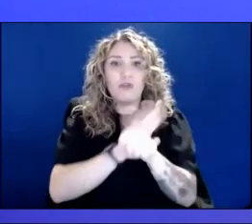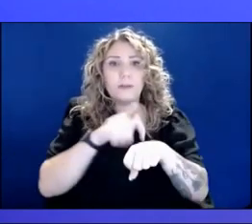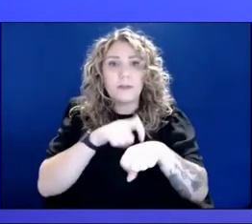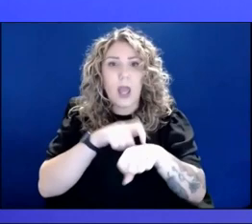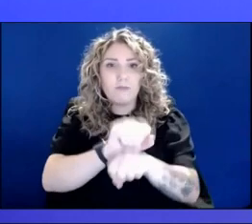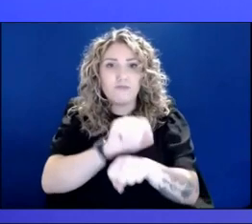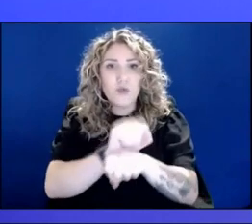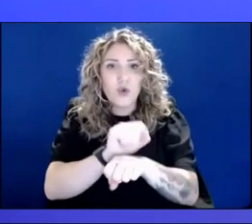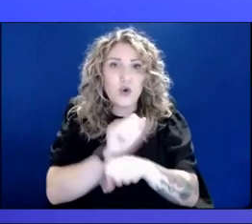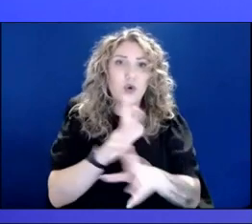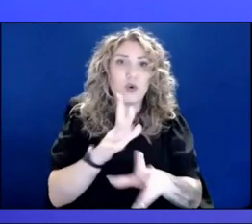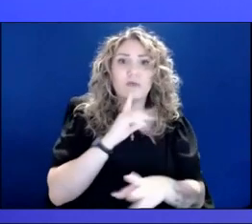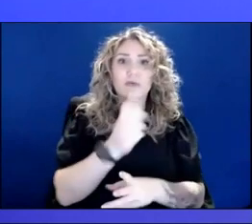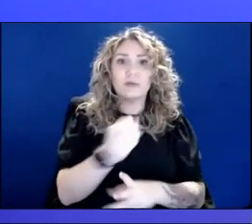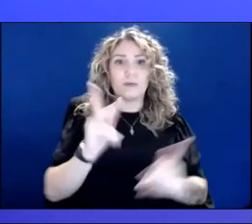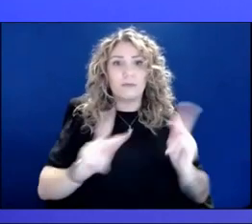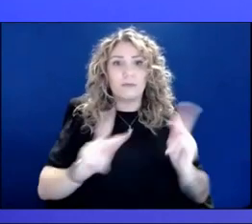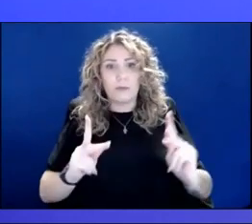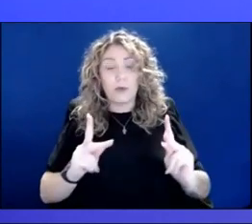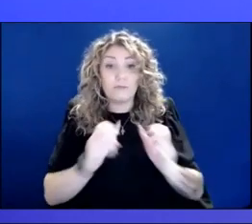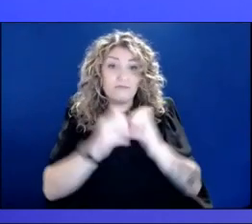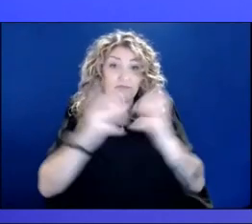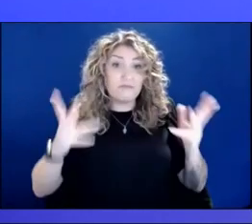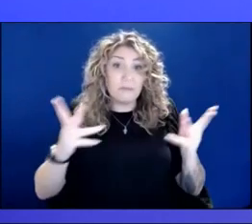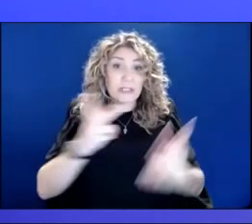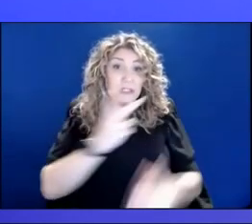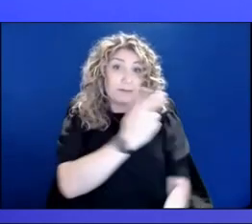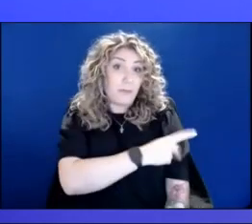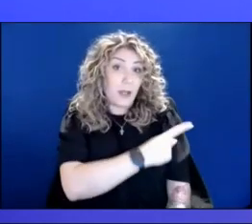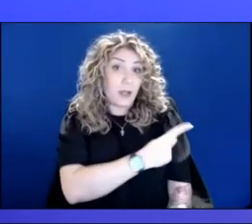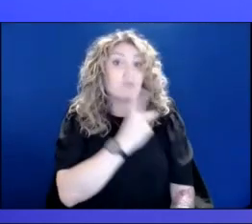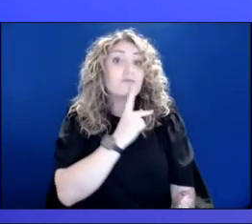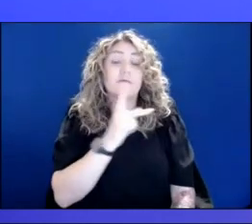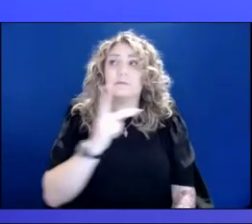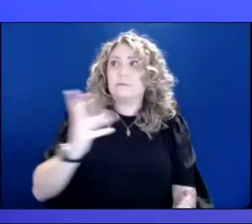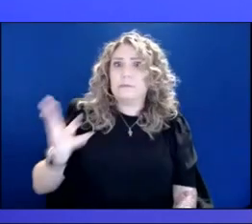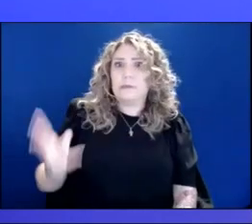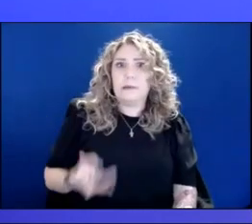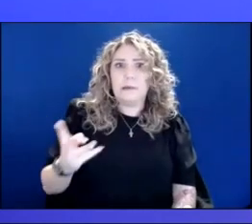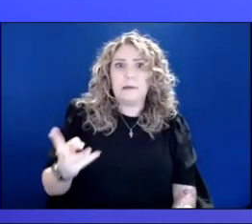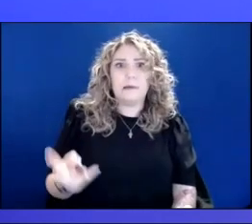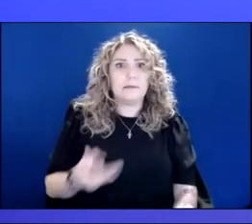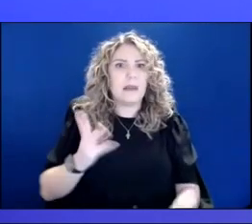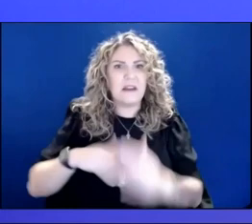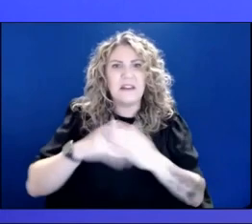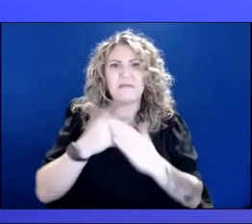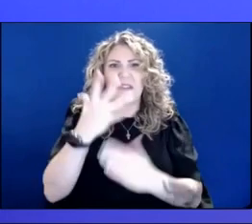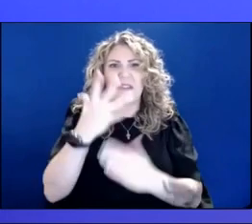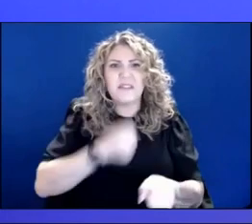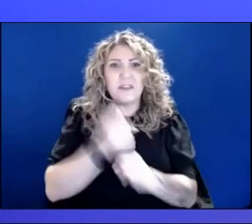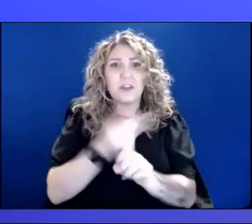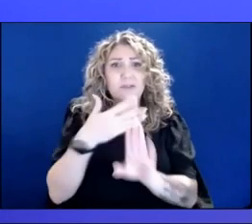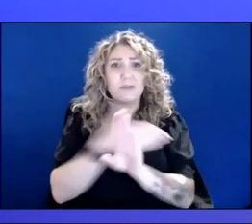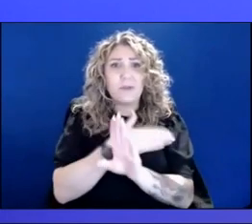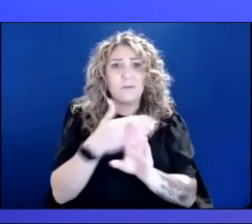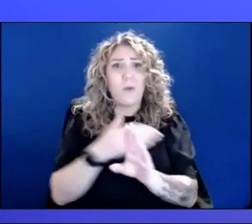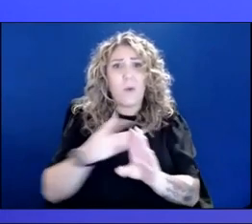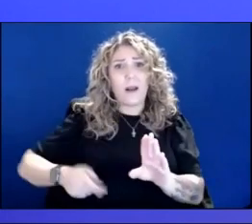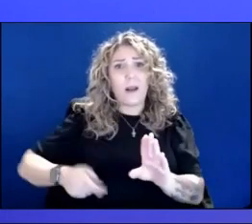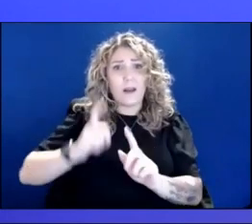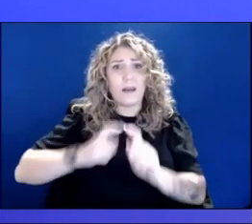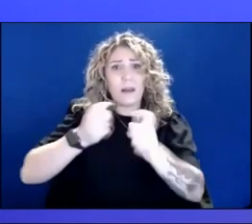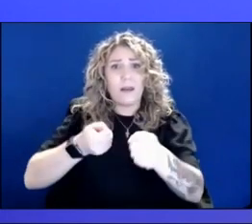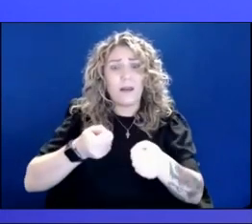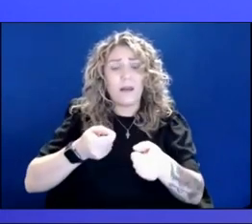people. And a lot of our patients have been on dialysis for 3, 4, 5 years before they get a kidney. So it's a pretty